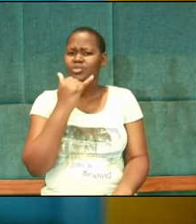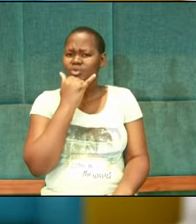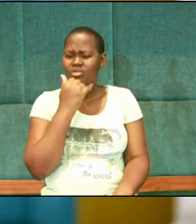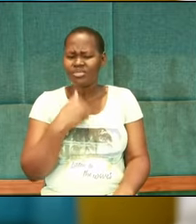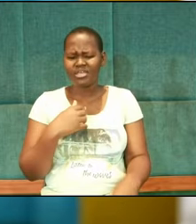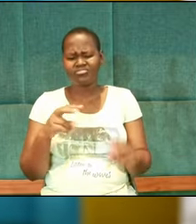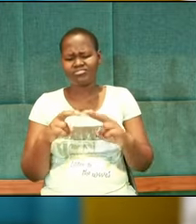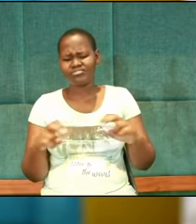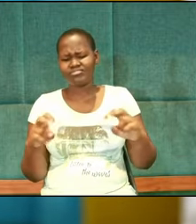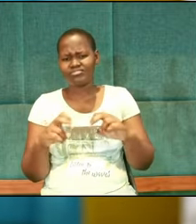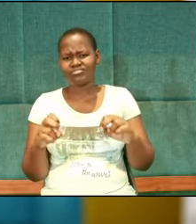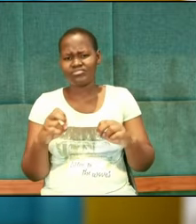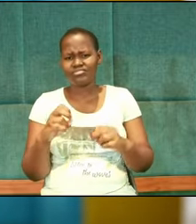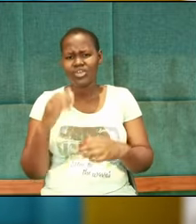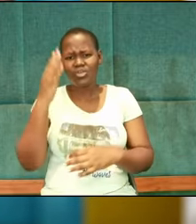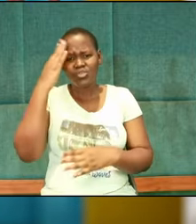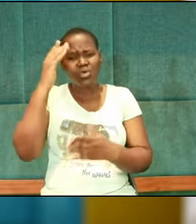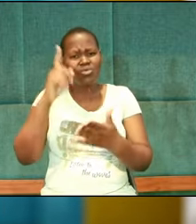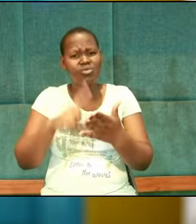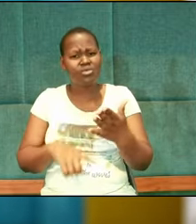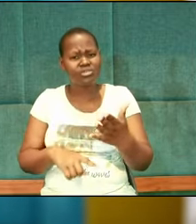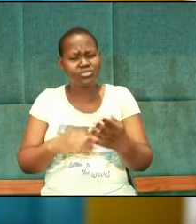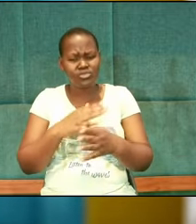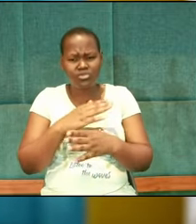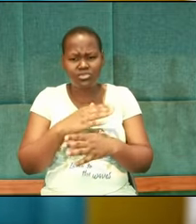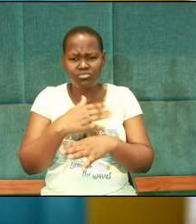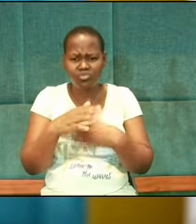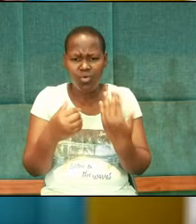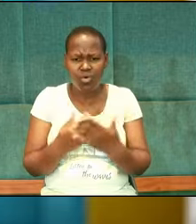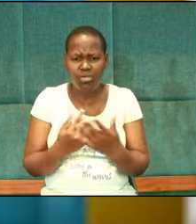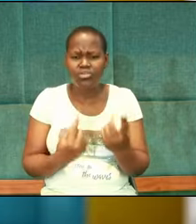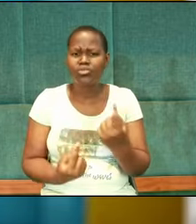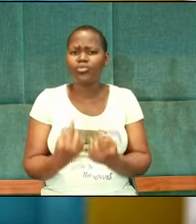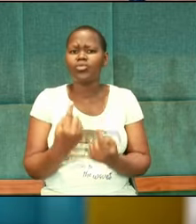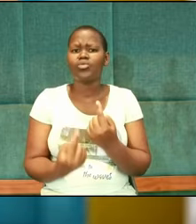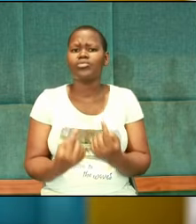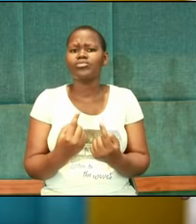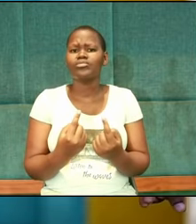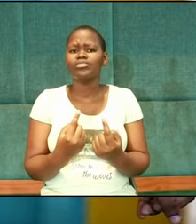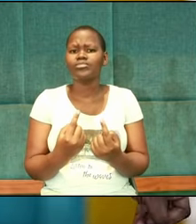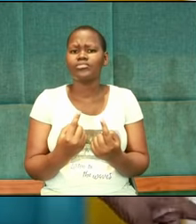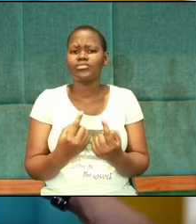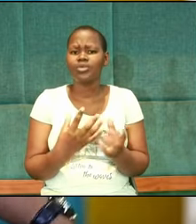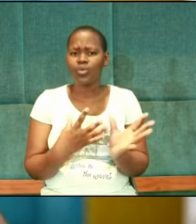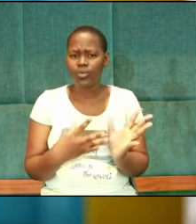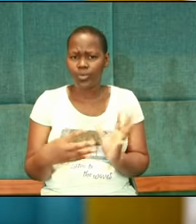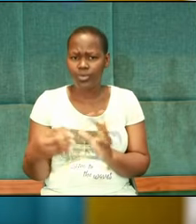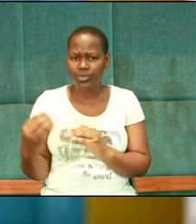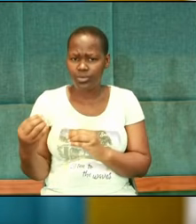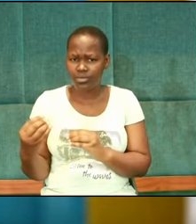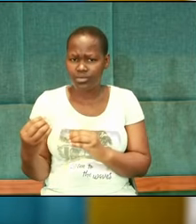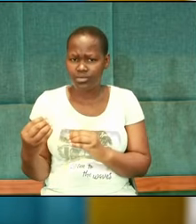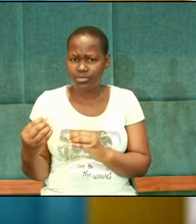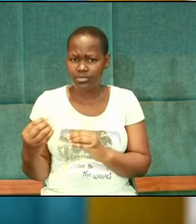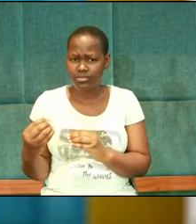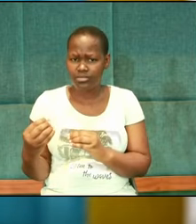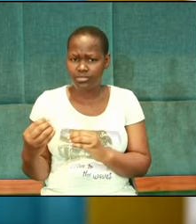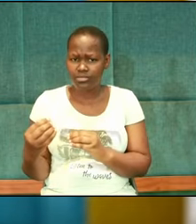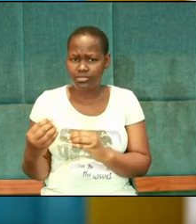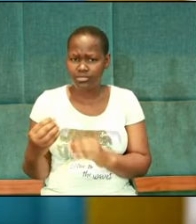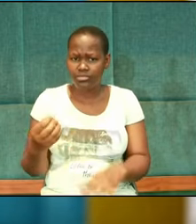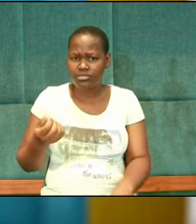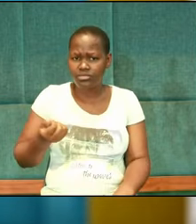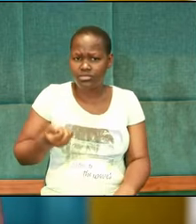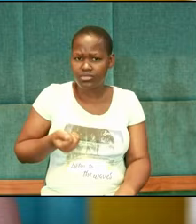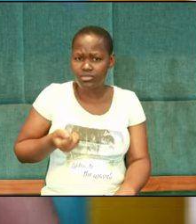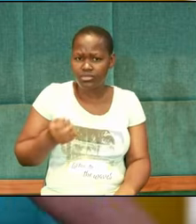you know what happened? The whole soup she was cooking, she went to multitask. This your choleric daughter has